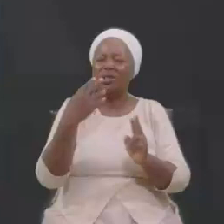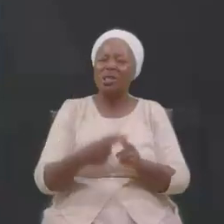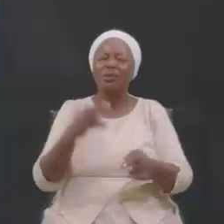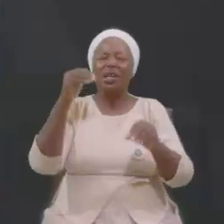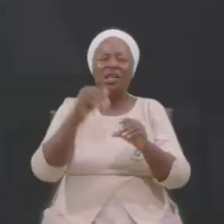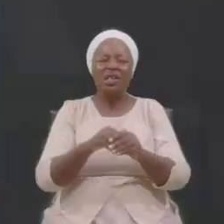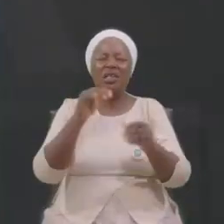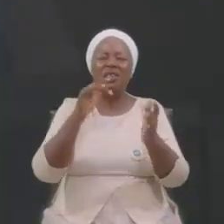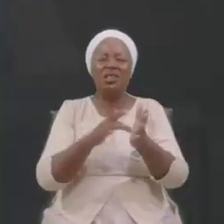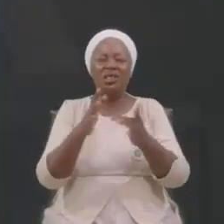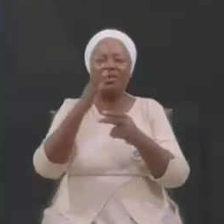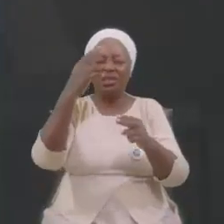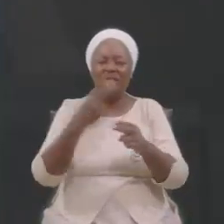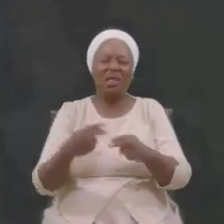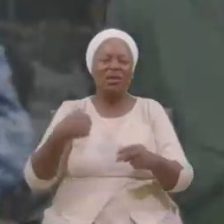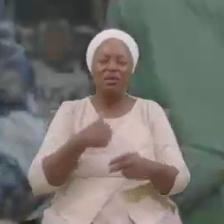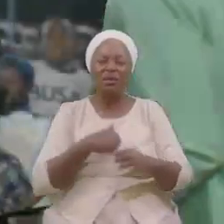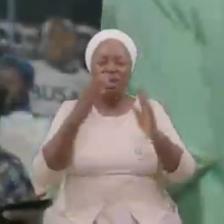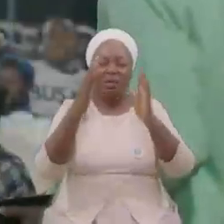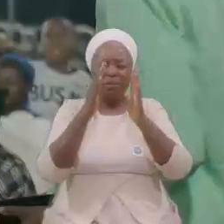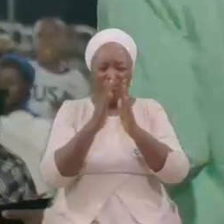Jesus' name we pray.